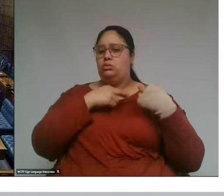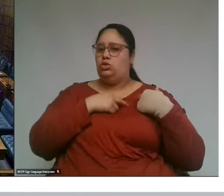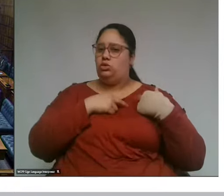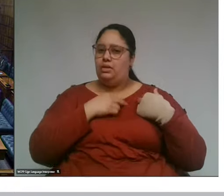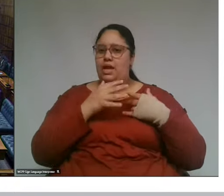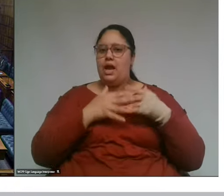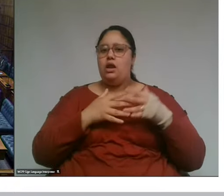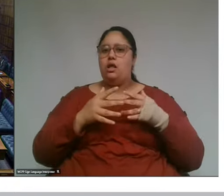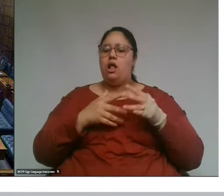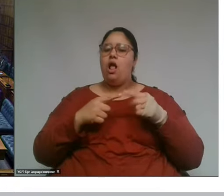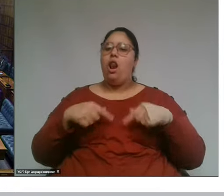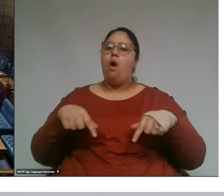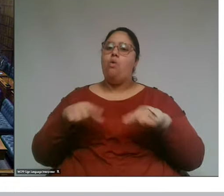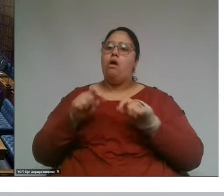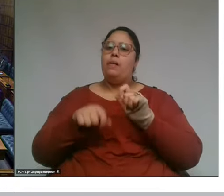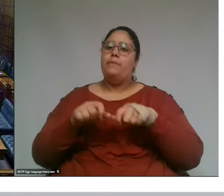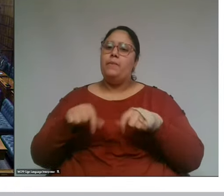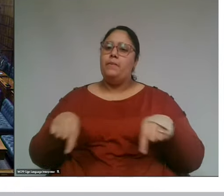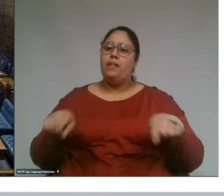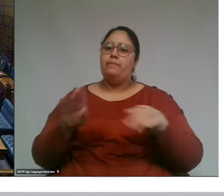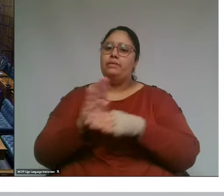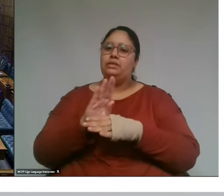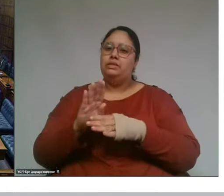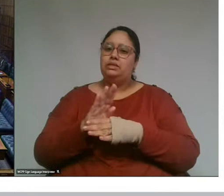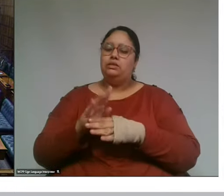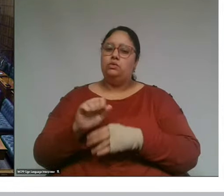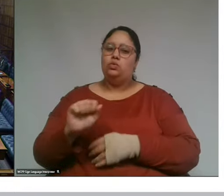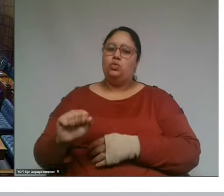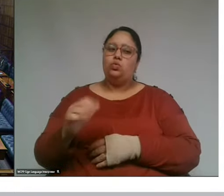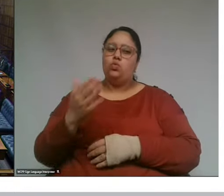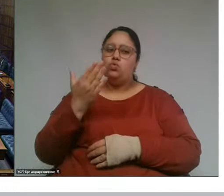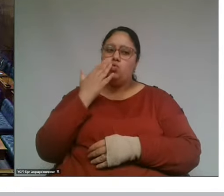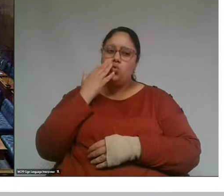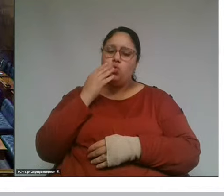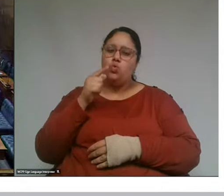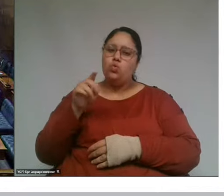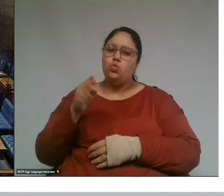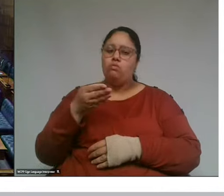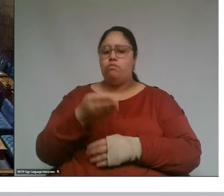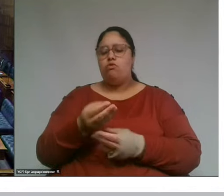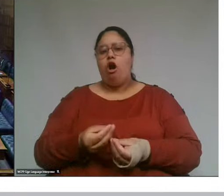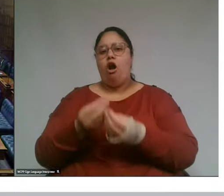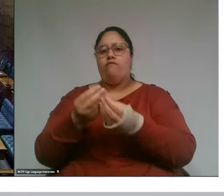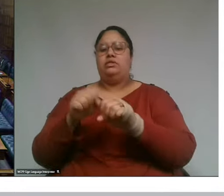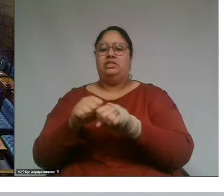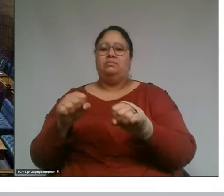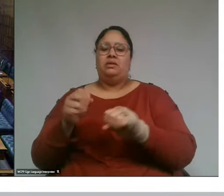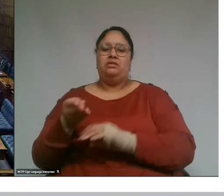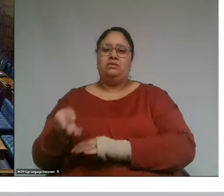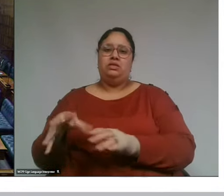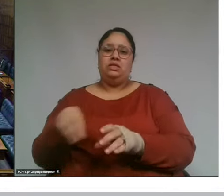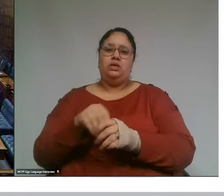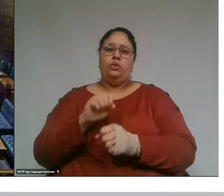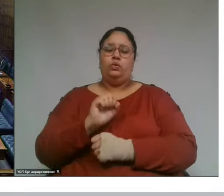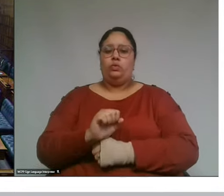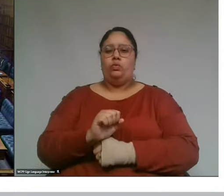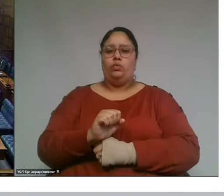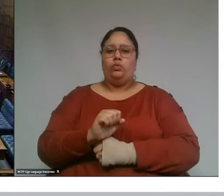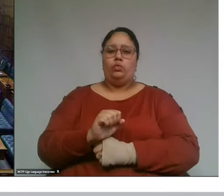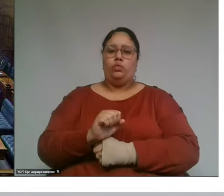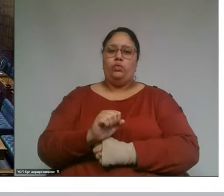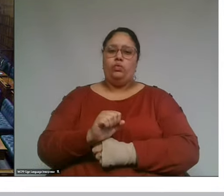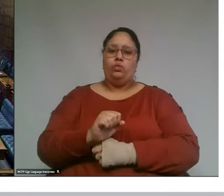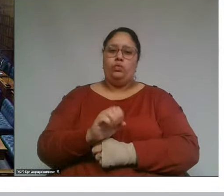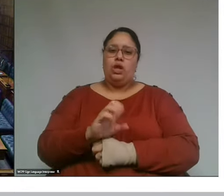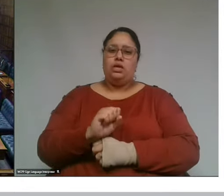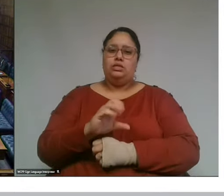any locals uh businesses that you know you have offered space in the in the in the in the